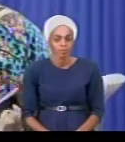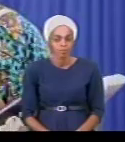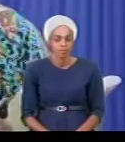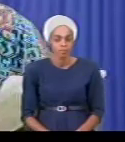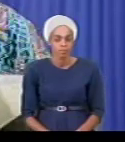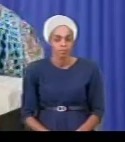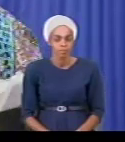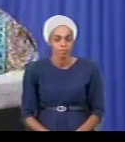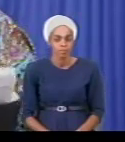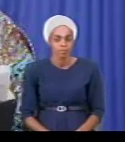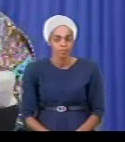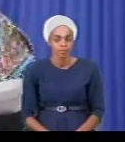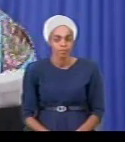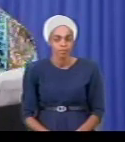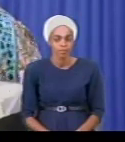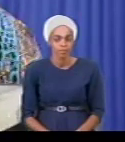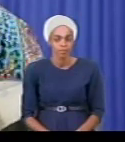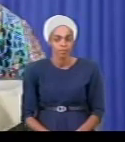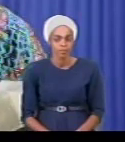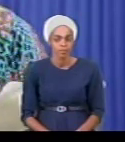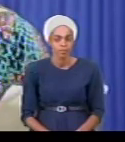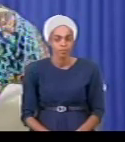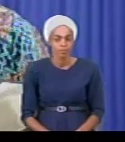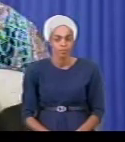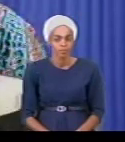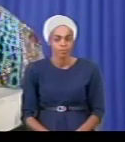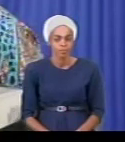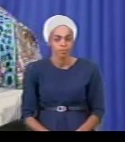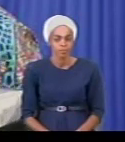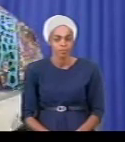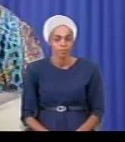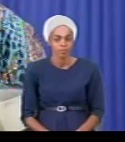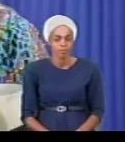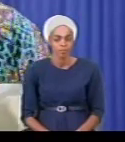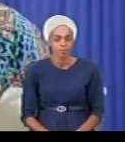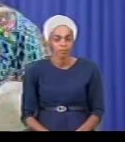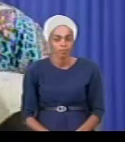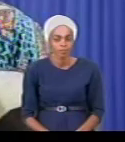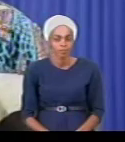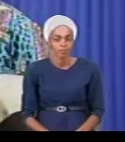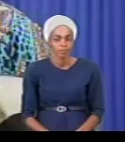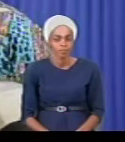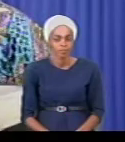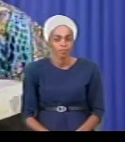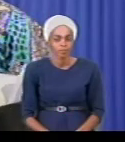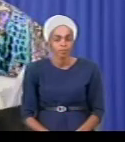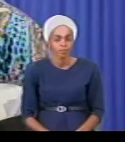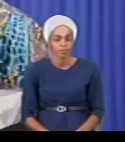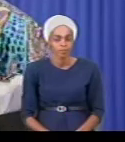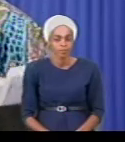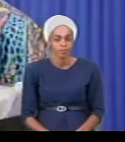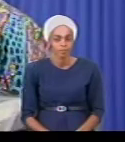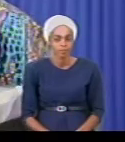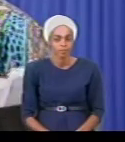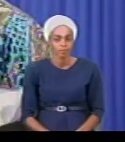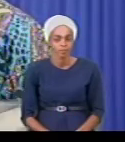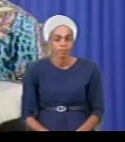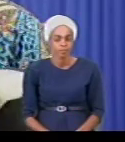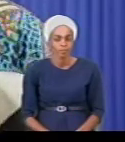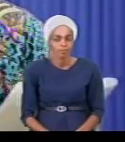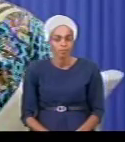ba je eyan mi to je omo jo wa ni bi ton mo mi mo sanra ṣugbọn bi ayaye se n dun mi be ni mo bere si